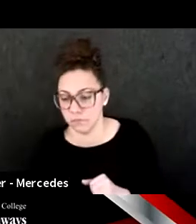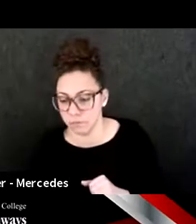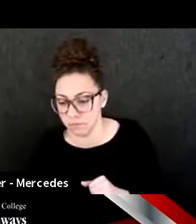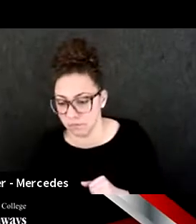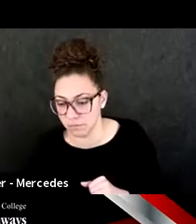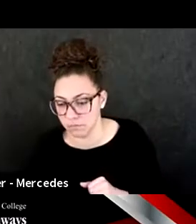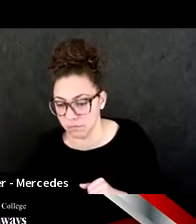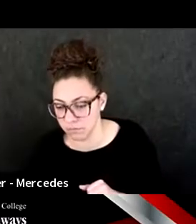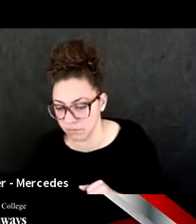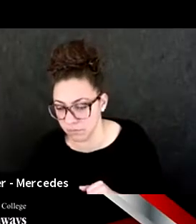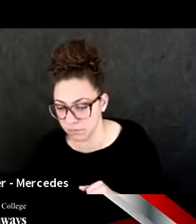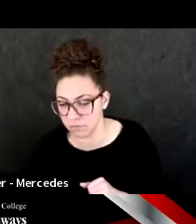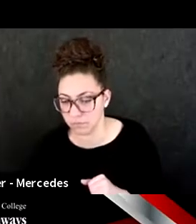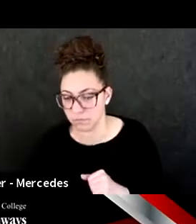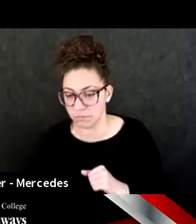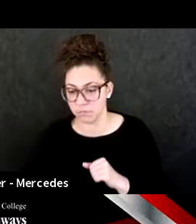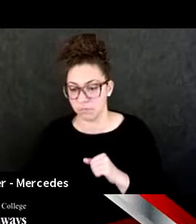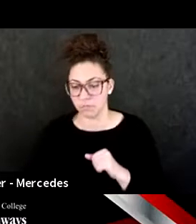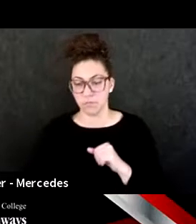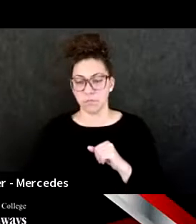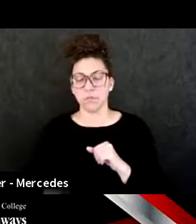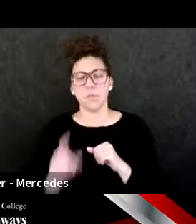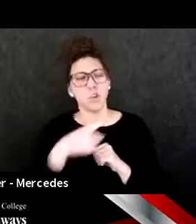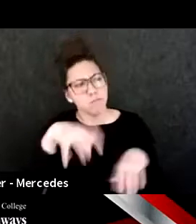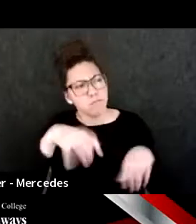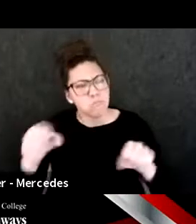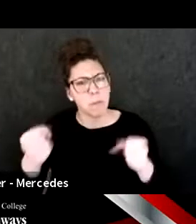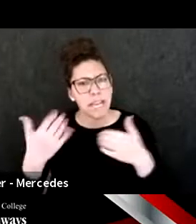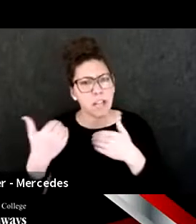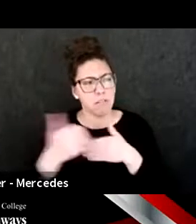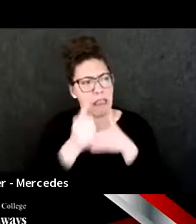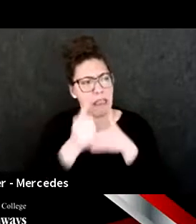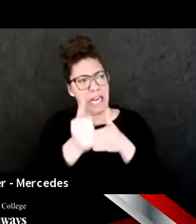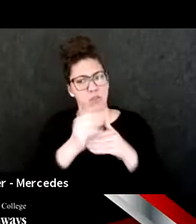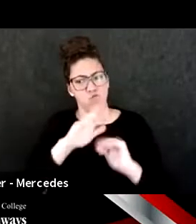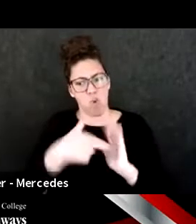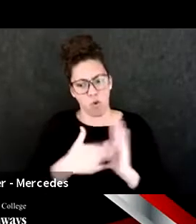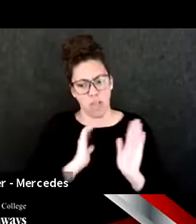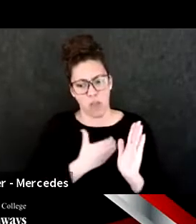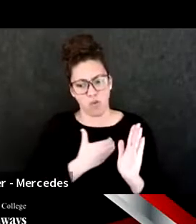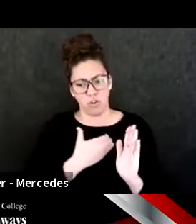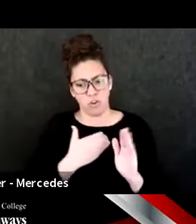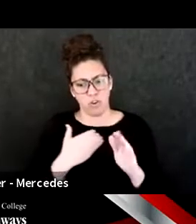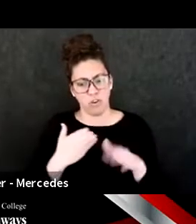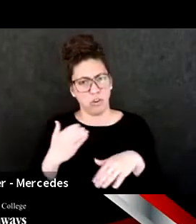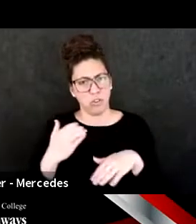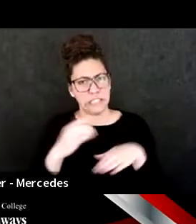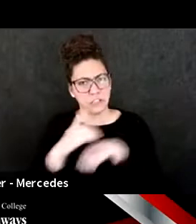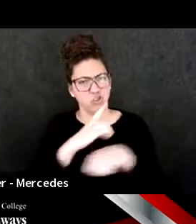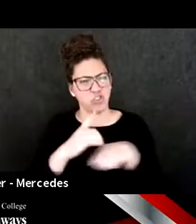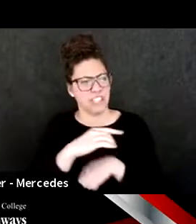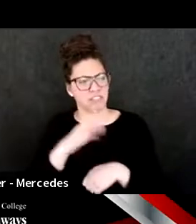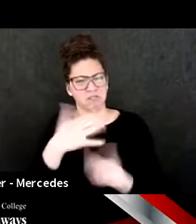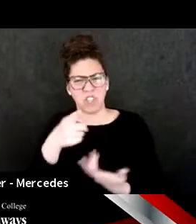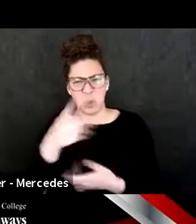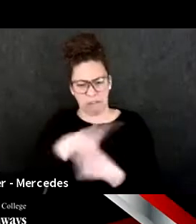of leadership roles in our district. And I just wanted to know, like, what motivated you to take on these roles, particularly like,